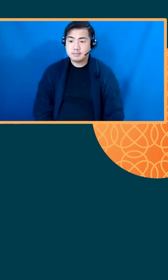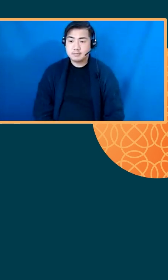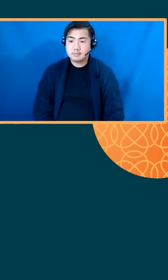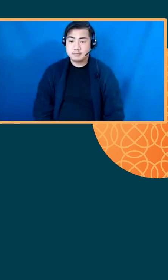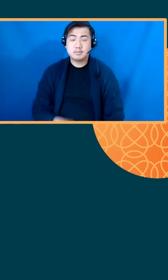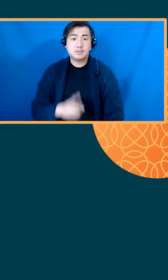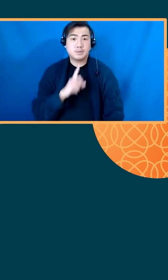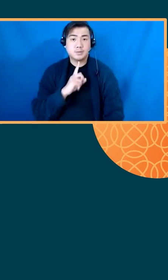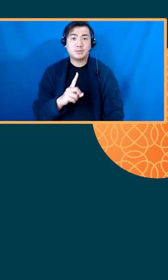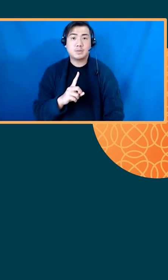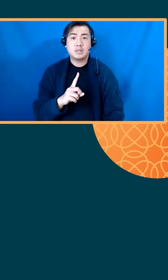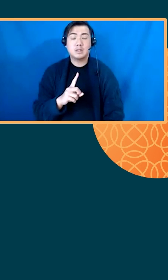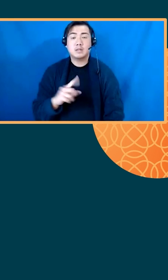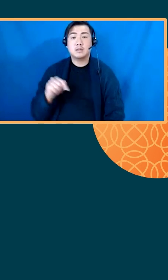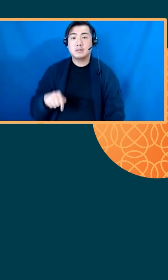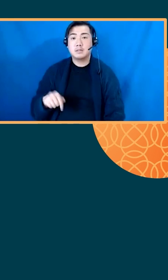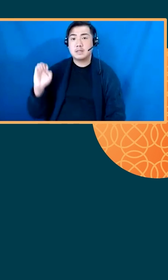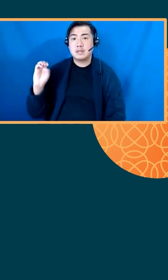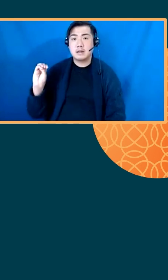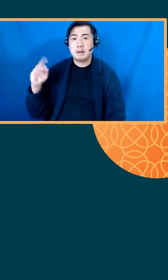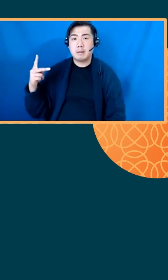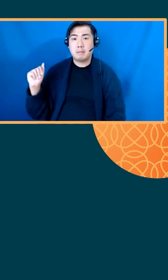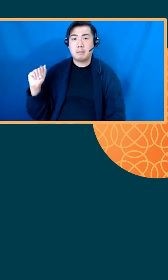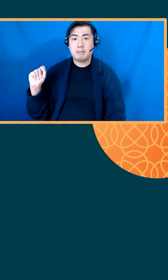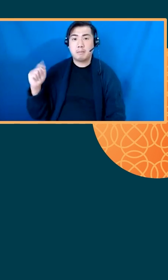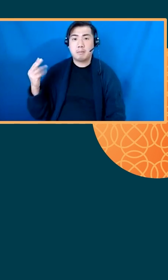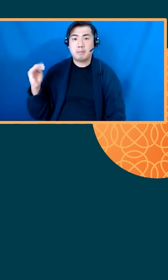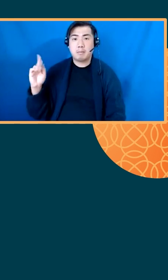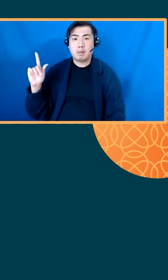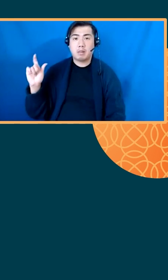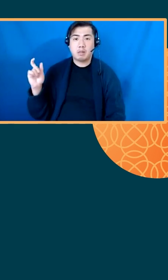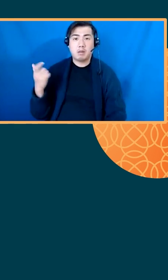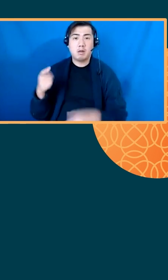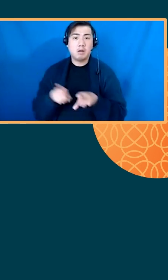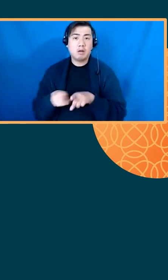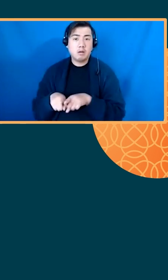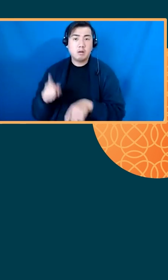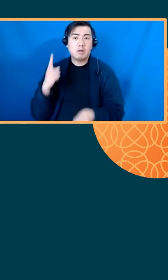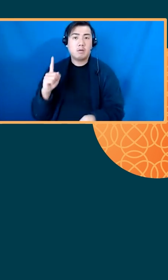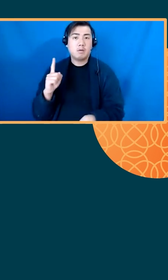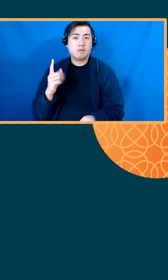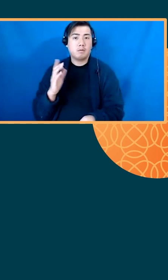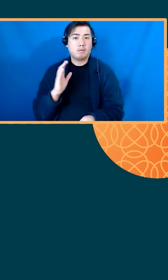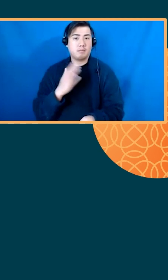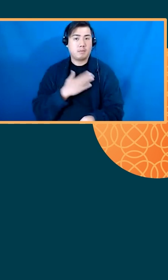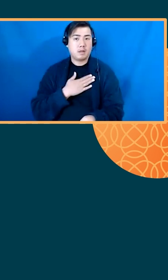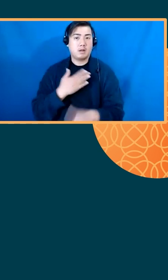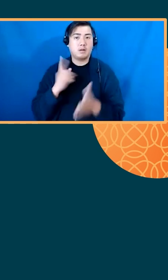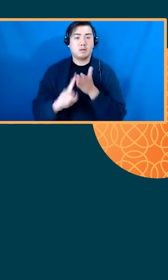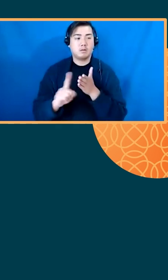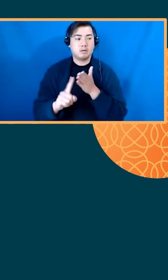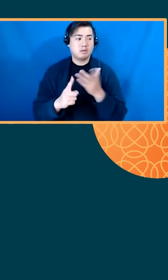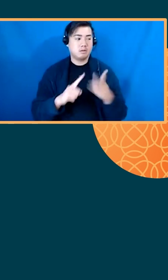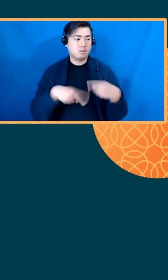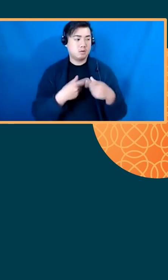At Empathable and in my own collaborative research with scientists studying emotions and empathy